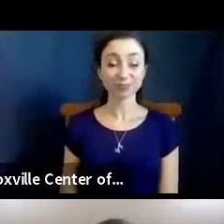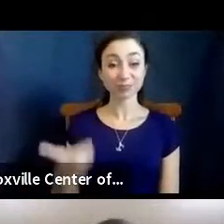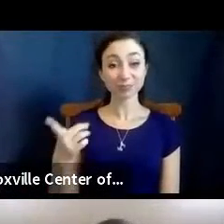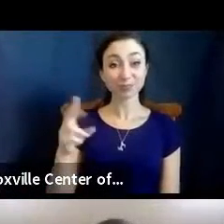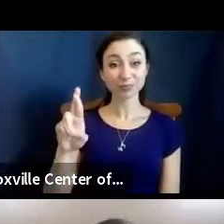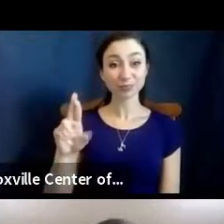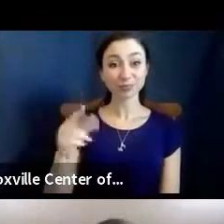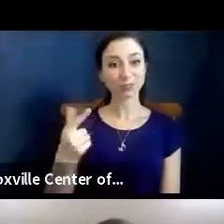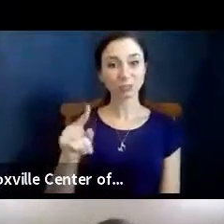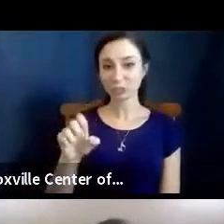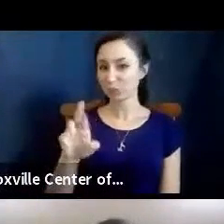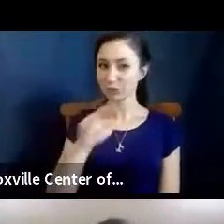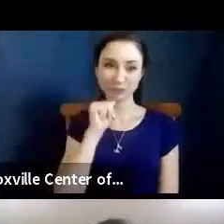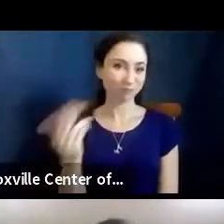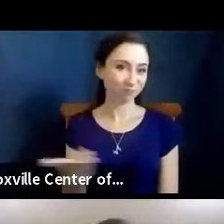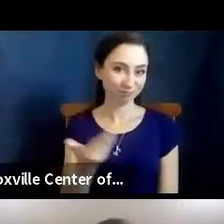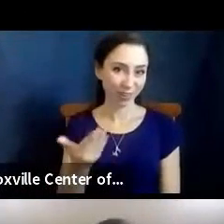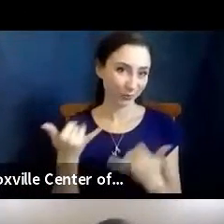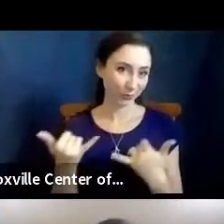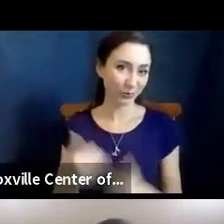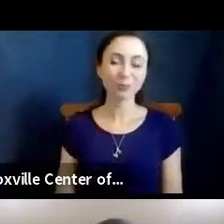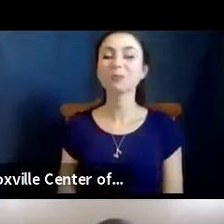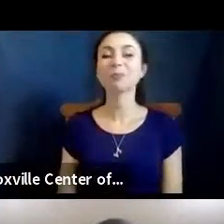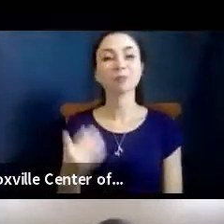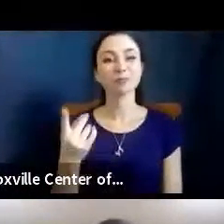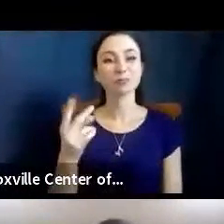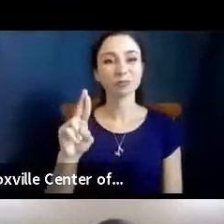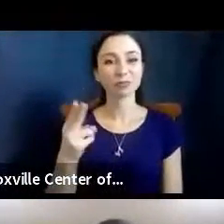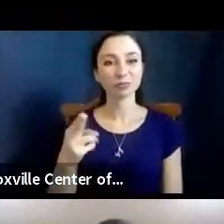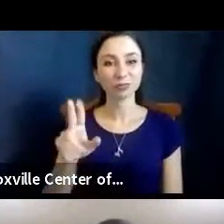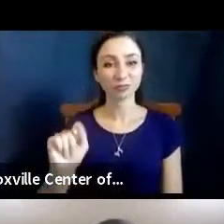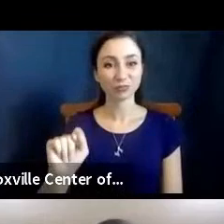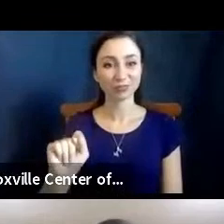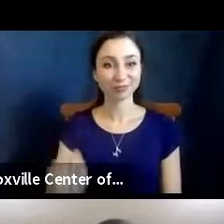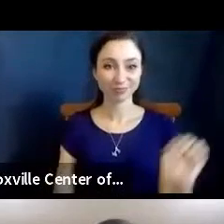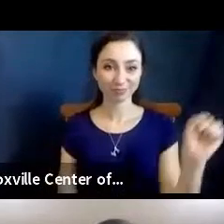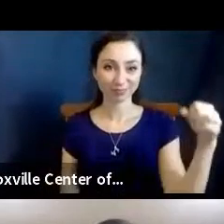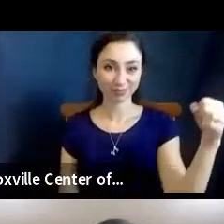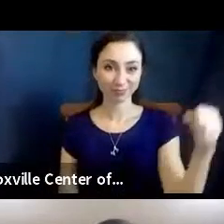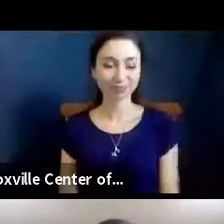Dr. Gotcher is not here. Dr. Hurt? Yes.